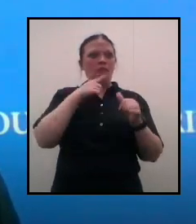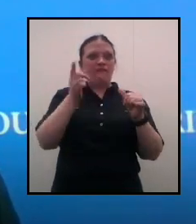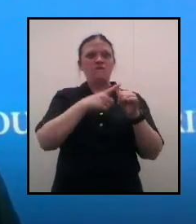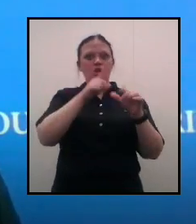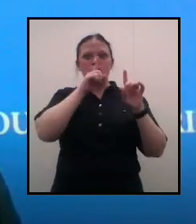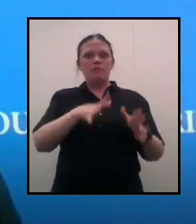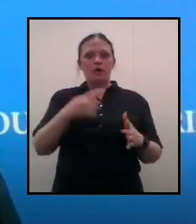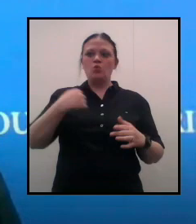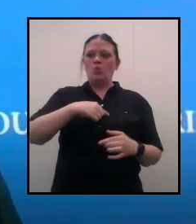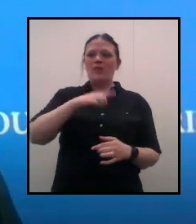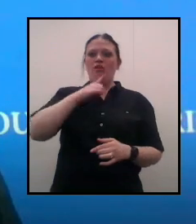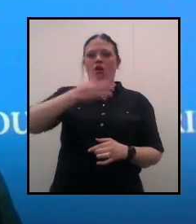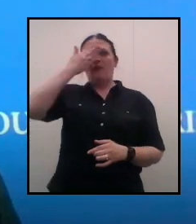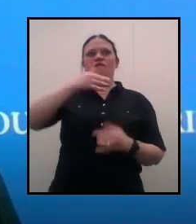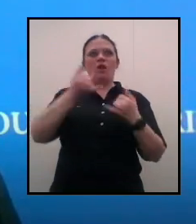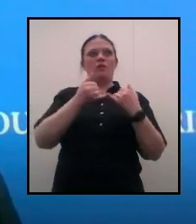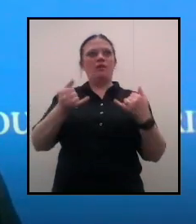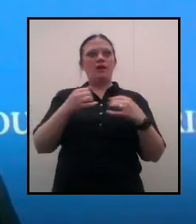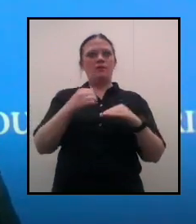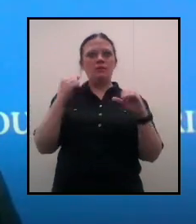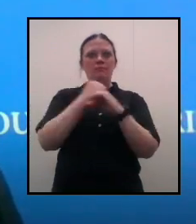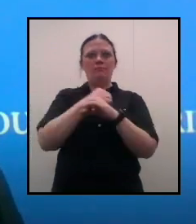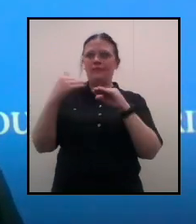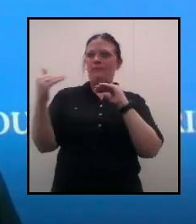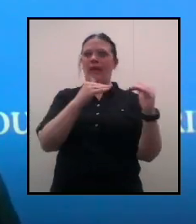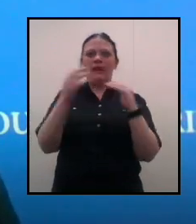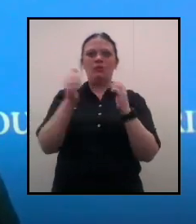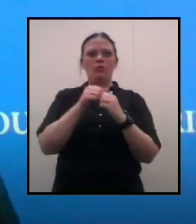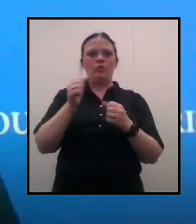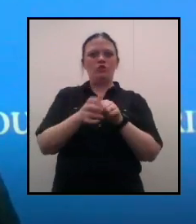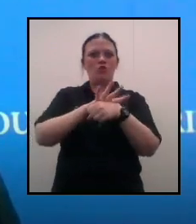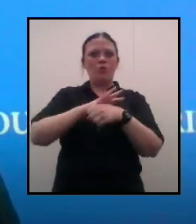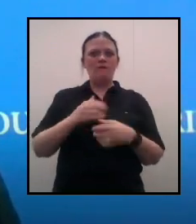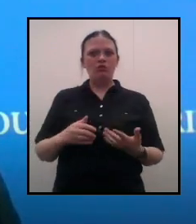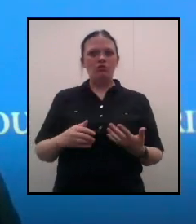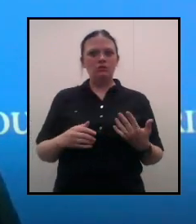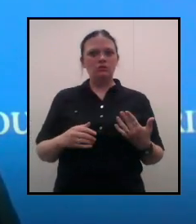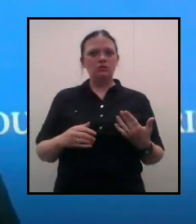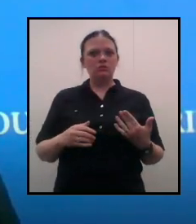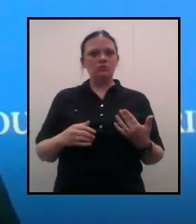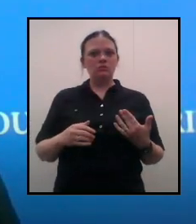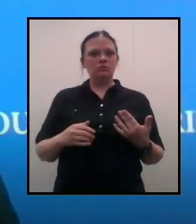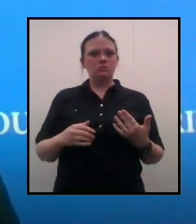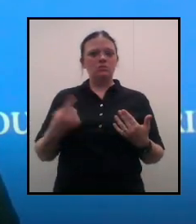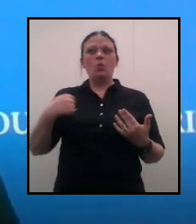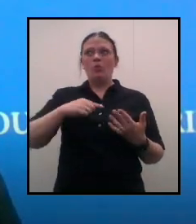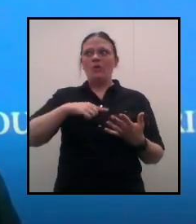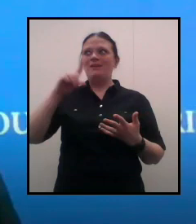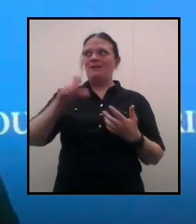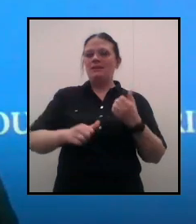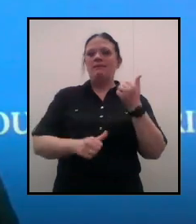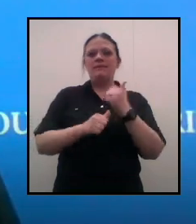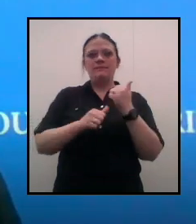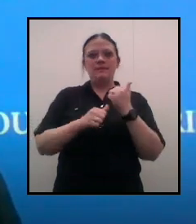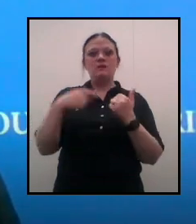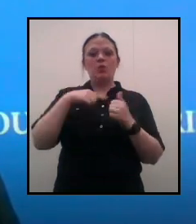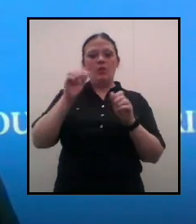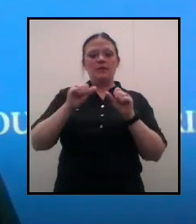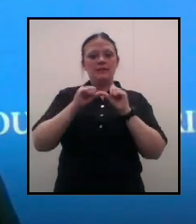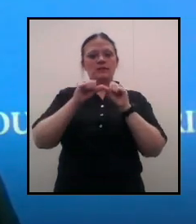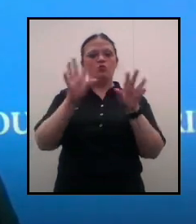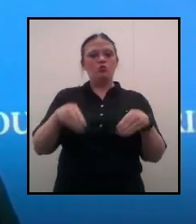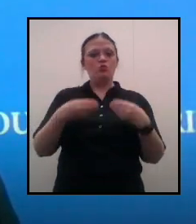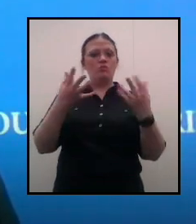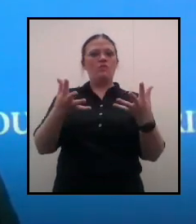We are the front lines on the battle with the coronavirus. And we need the assistance to ensure that we can continue to provide